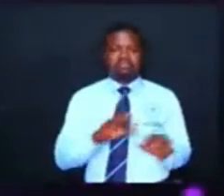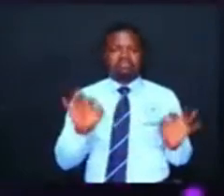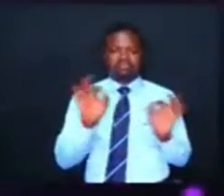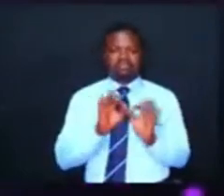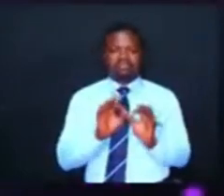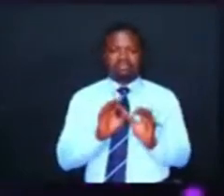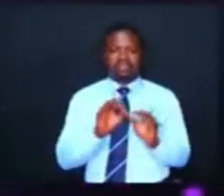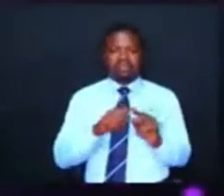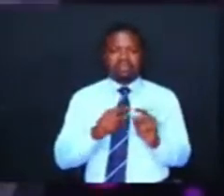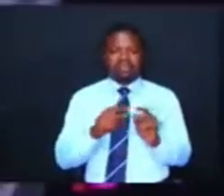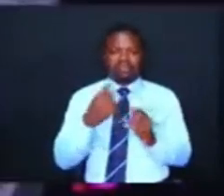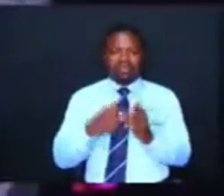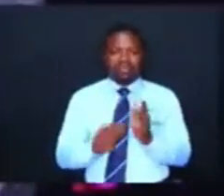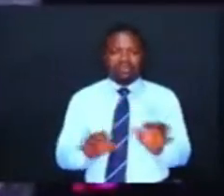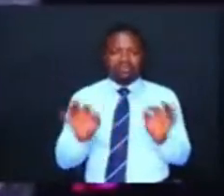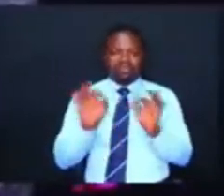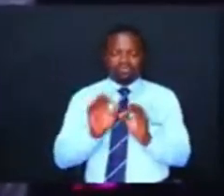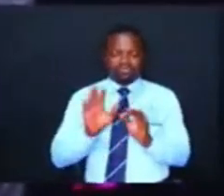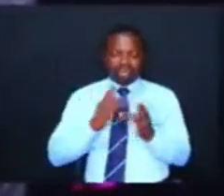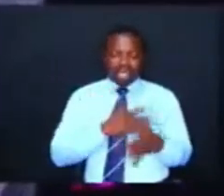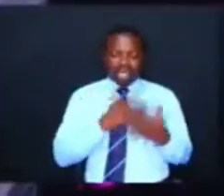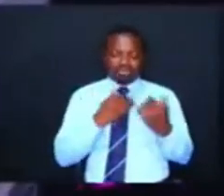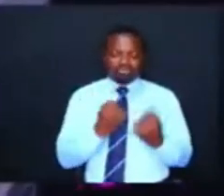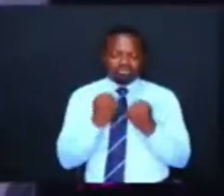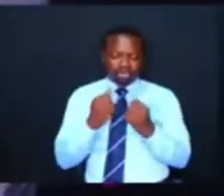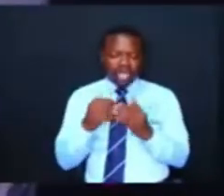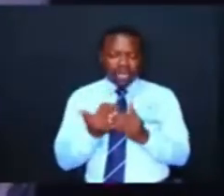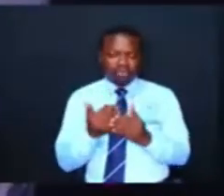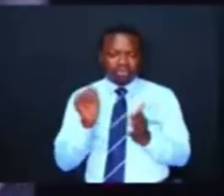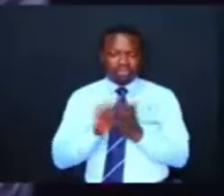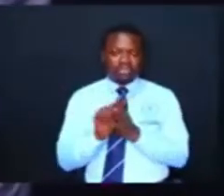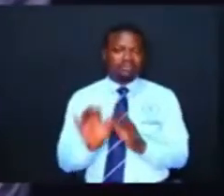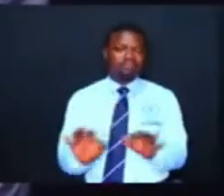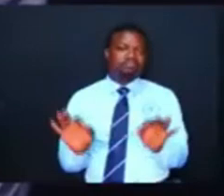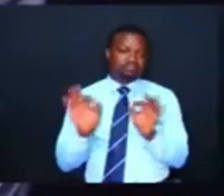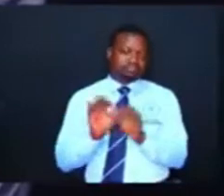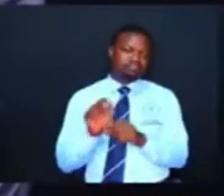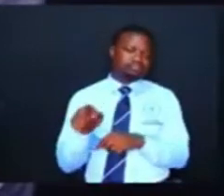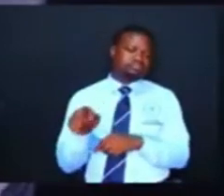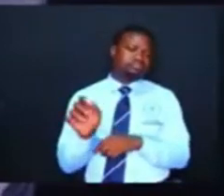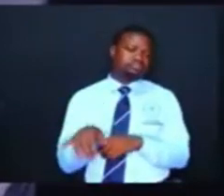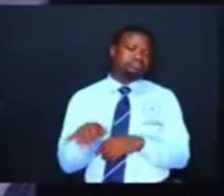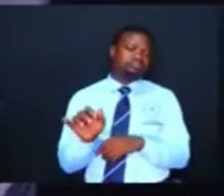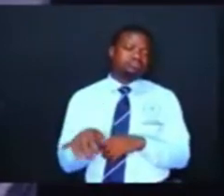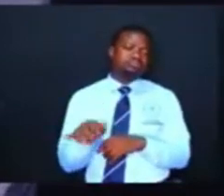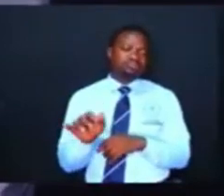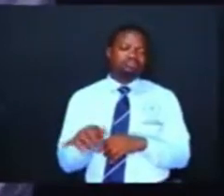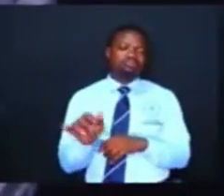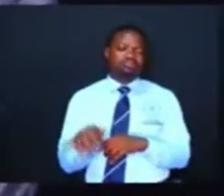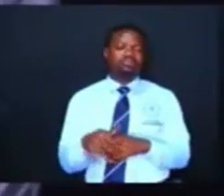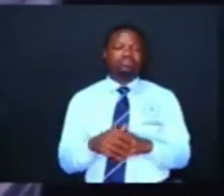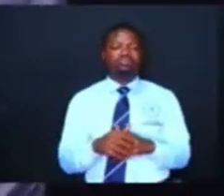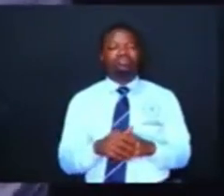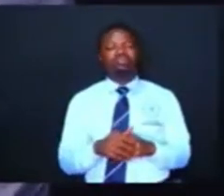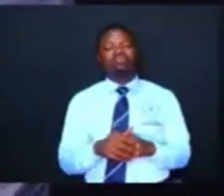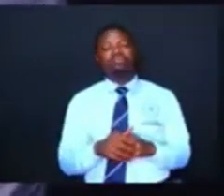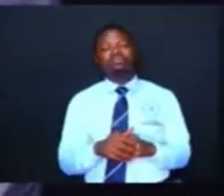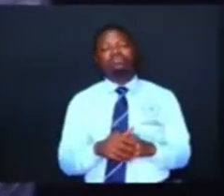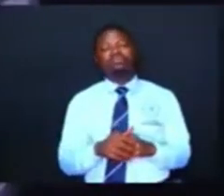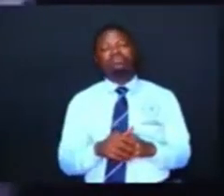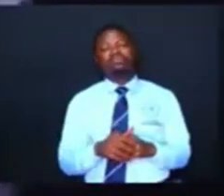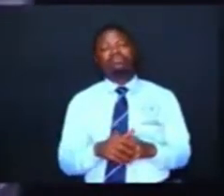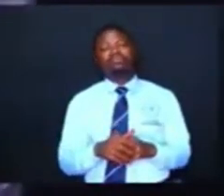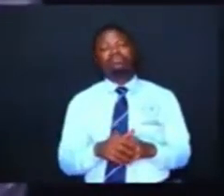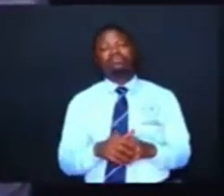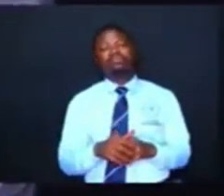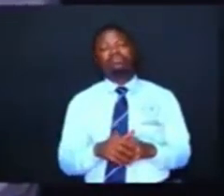is we ne chire senior petro ni suban no ani yesu de no ebebura enye se odi na no beka keke nemum se ne na koma si wa ho odin